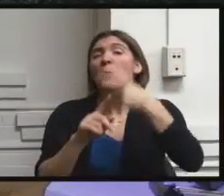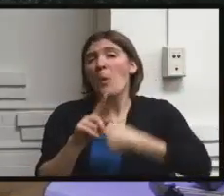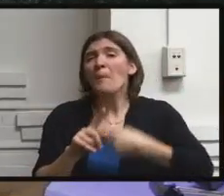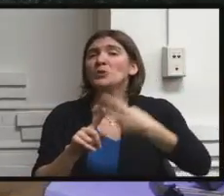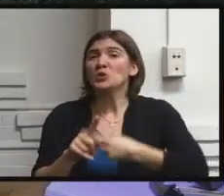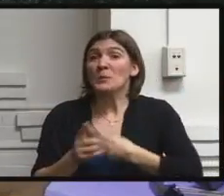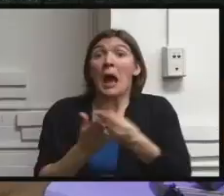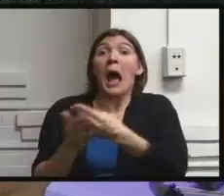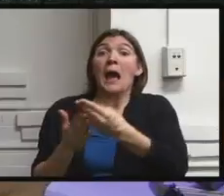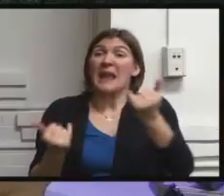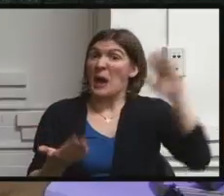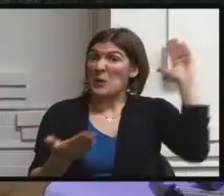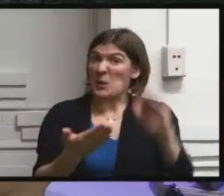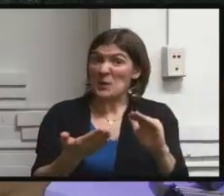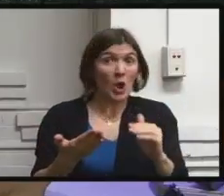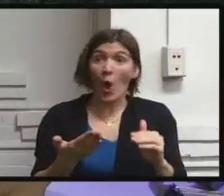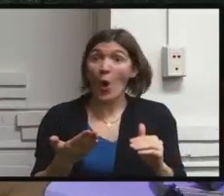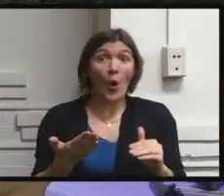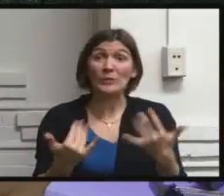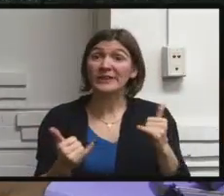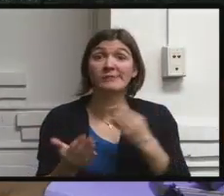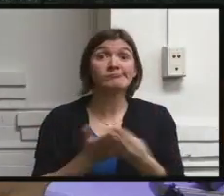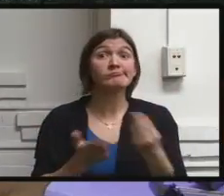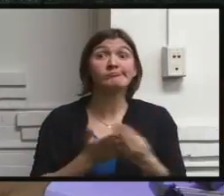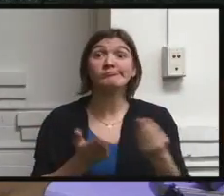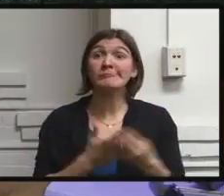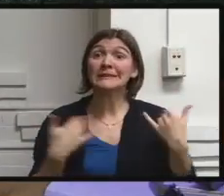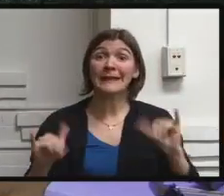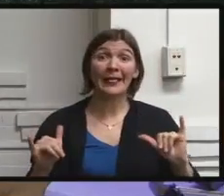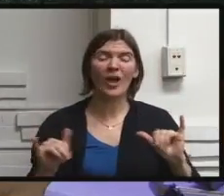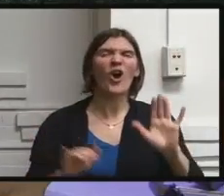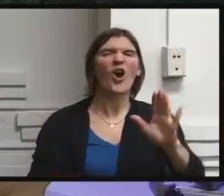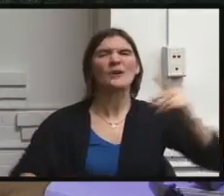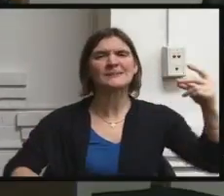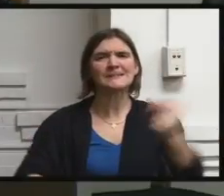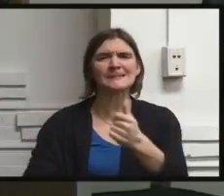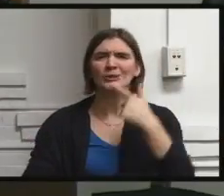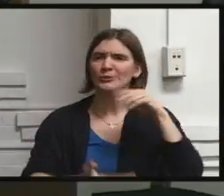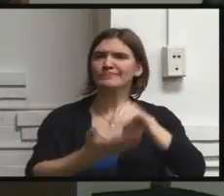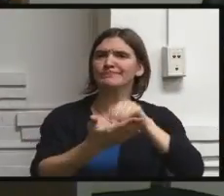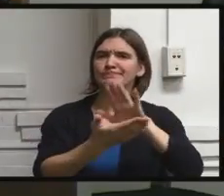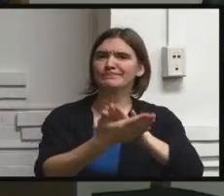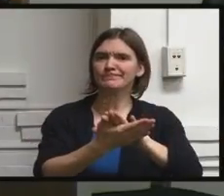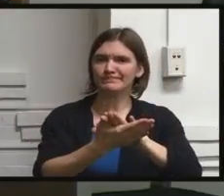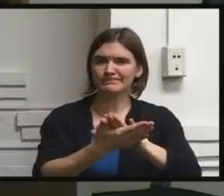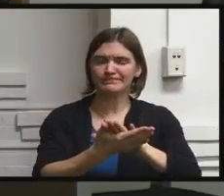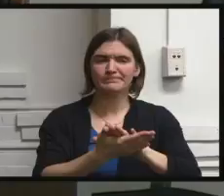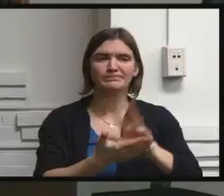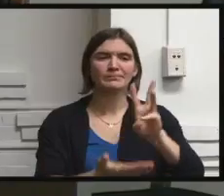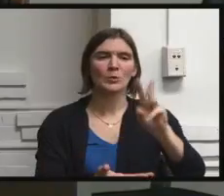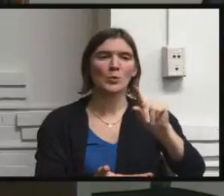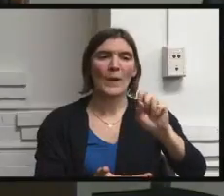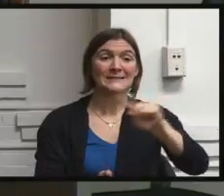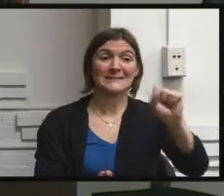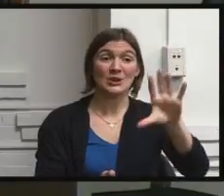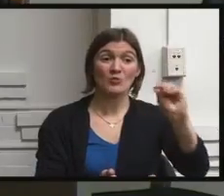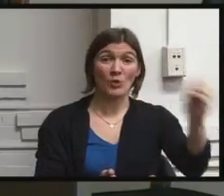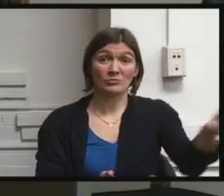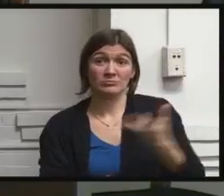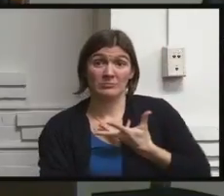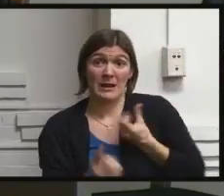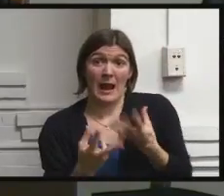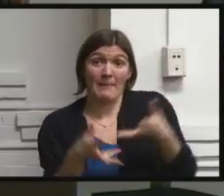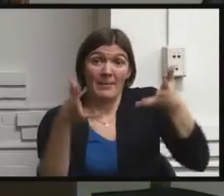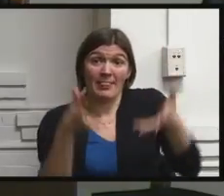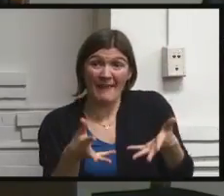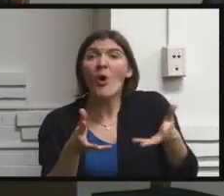months of it settling down? It's doing well. And I should have had the report today from Waste Zero. I didn't get it, so I'll probably get